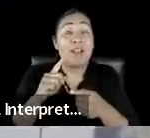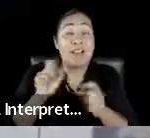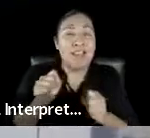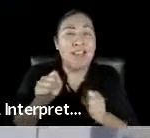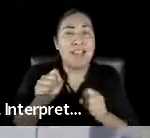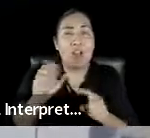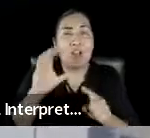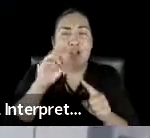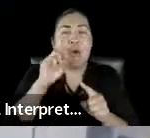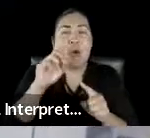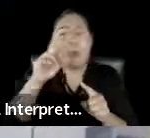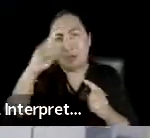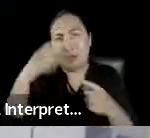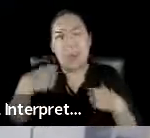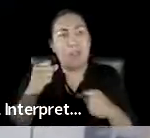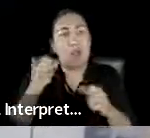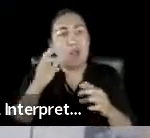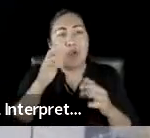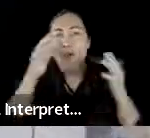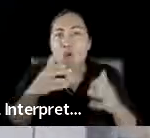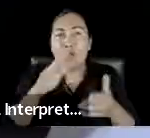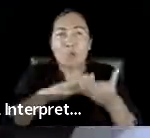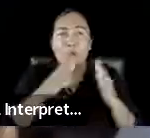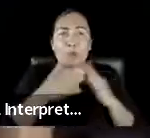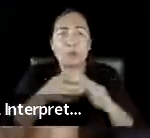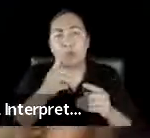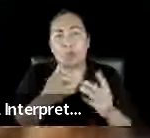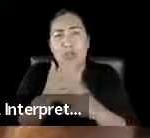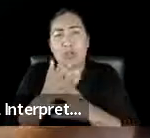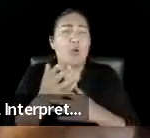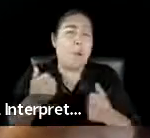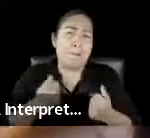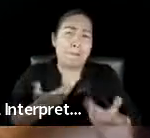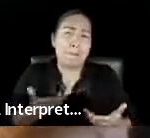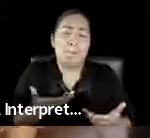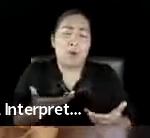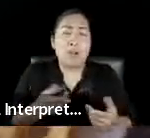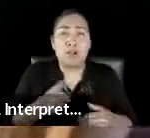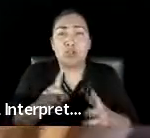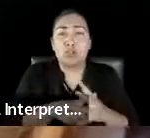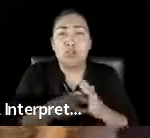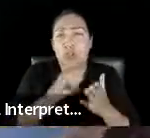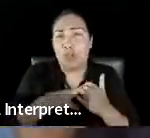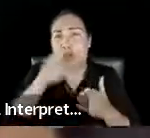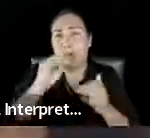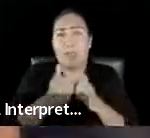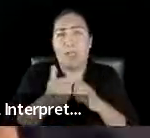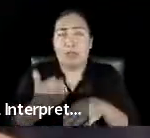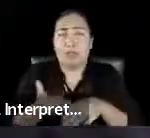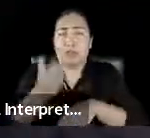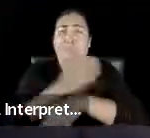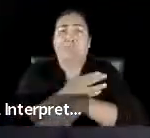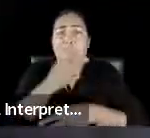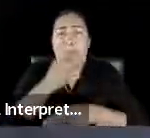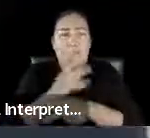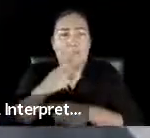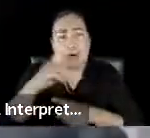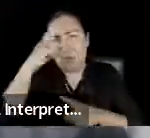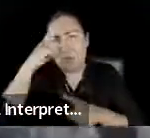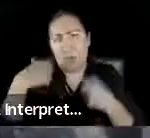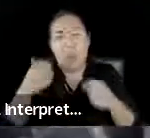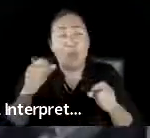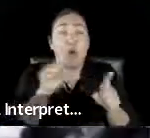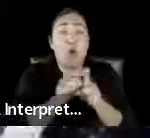mental health wasn't a focus in her community, and that she was going through a burnout. She started learning how to do better and taking care of her mental health, and even became